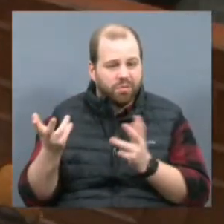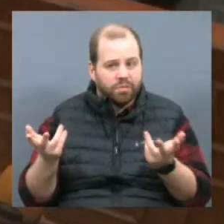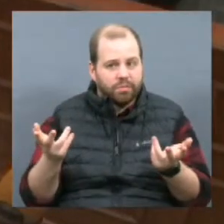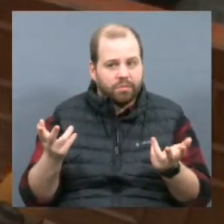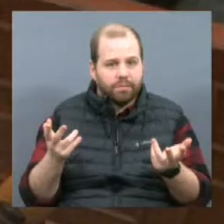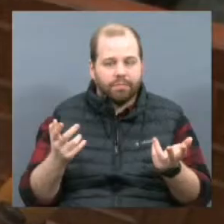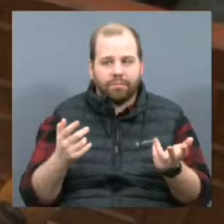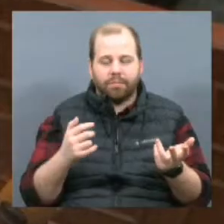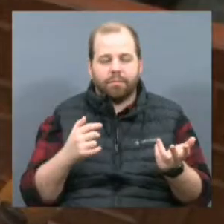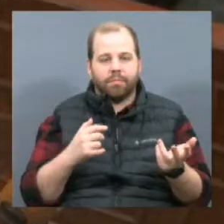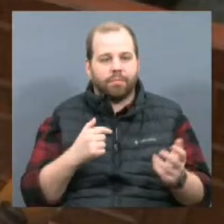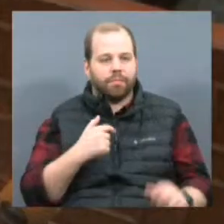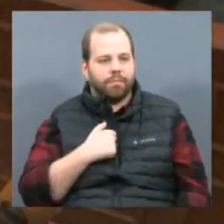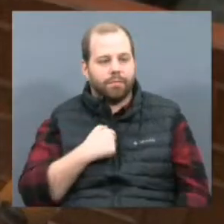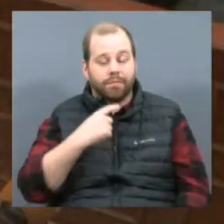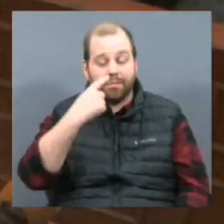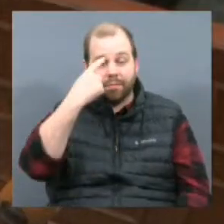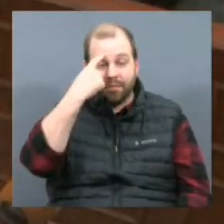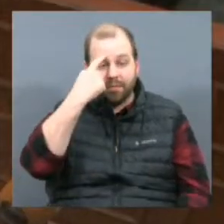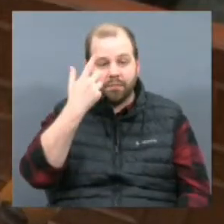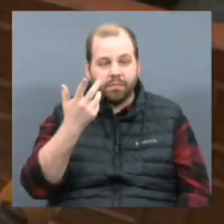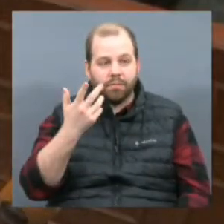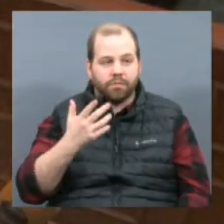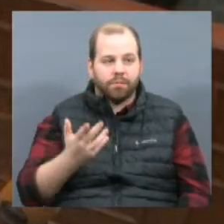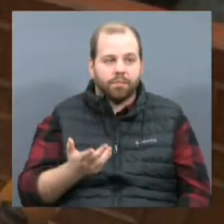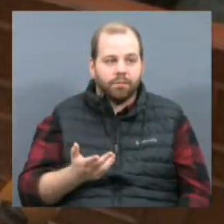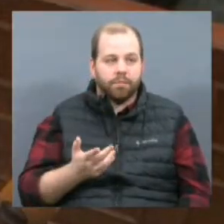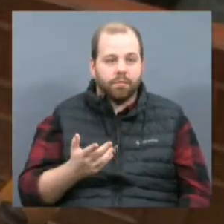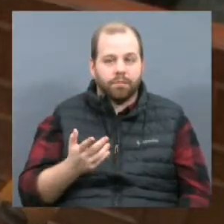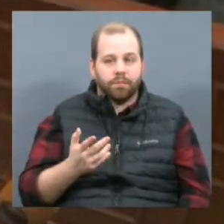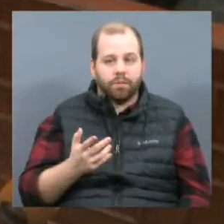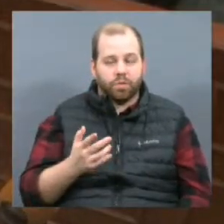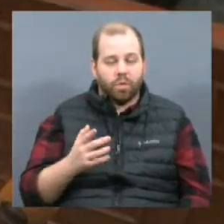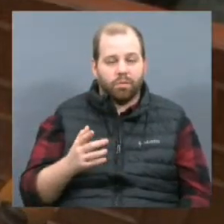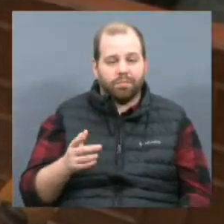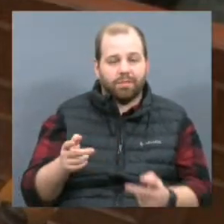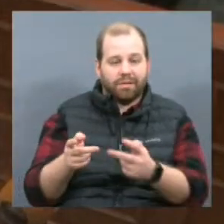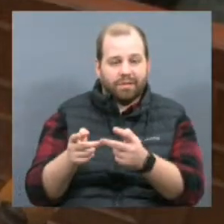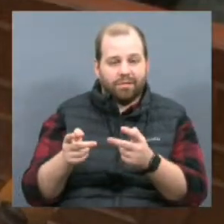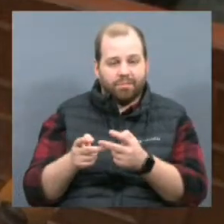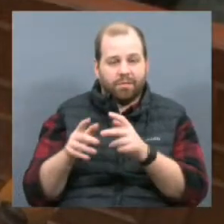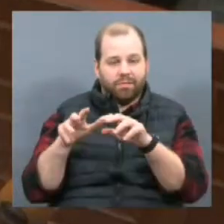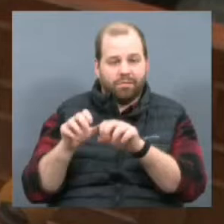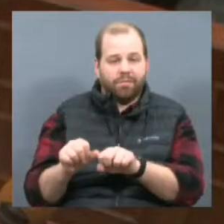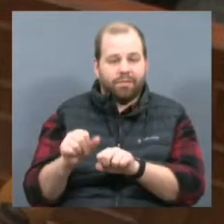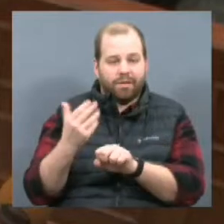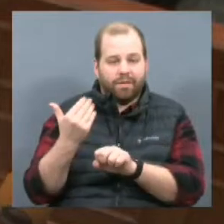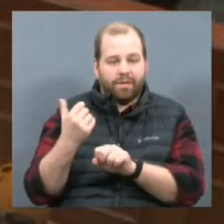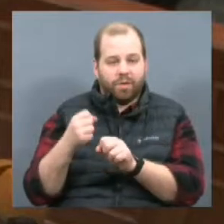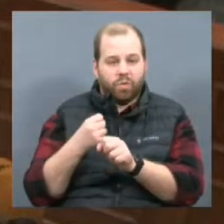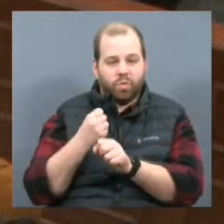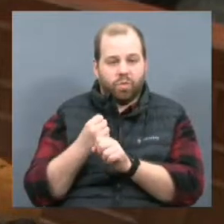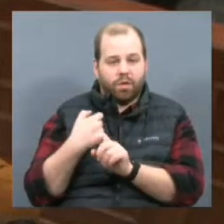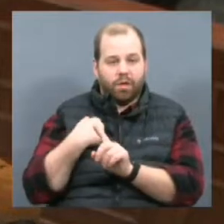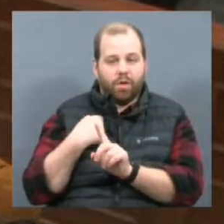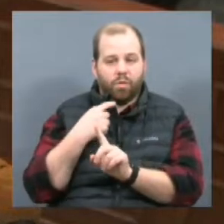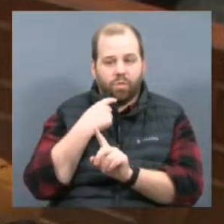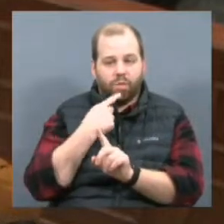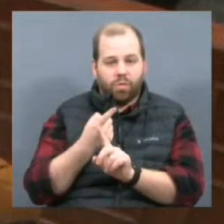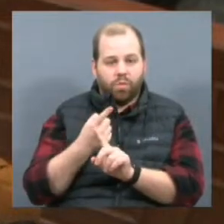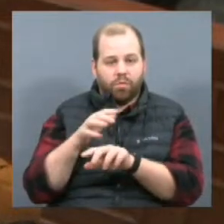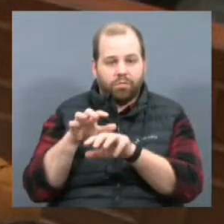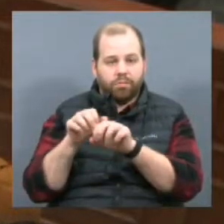been, in fact, as far as the lot that was purchased 15 years ago, I was not there 15 years ago, so I'm told that that was